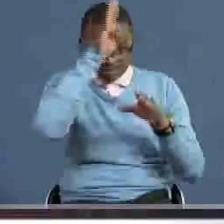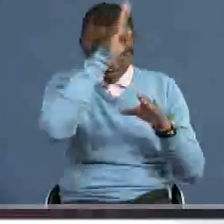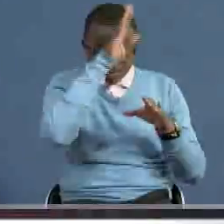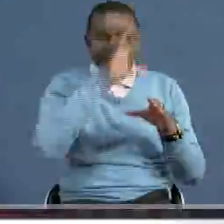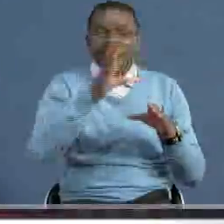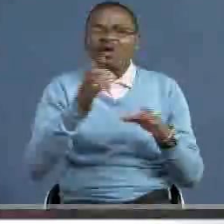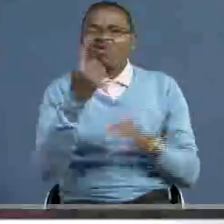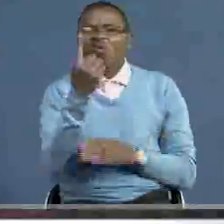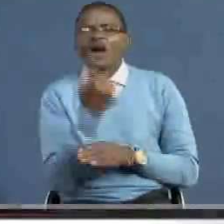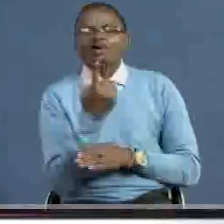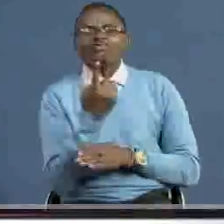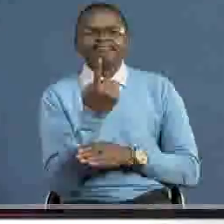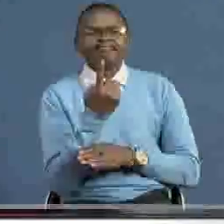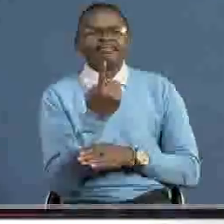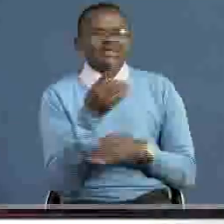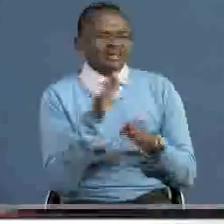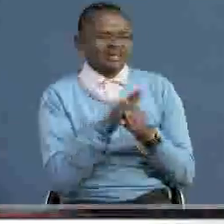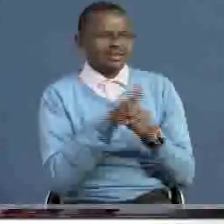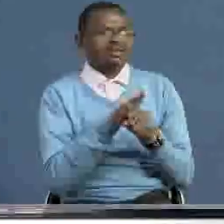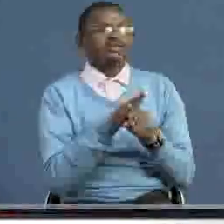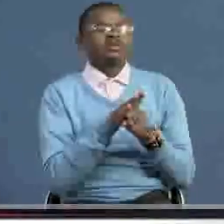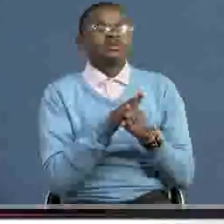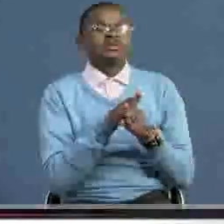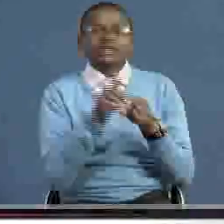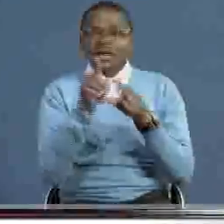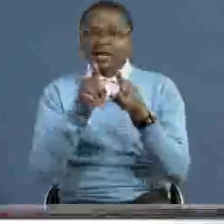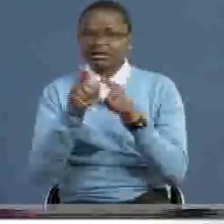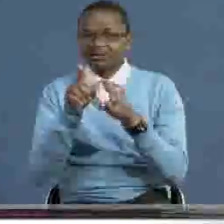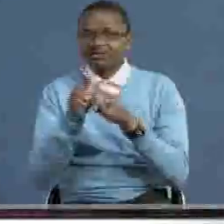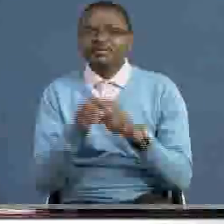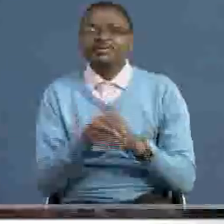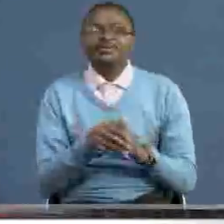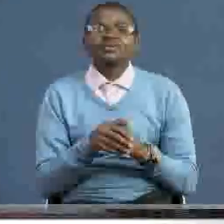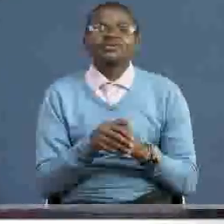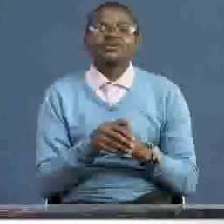County is one full of marriages.